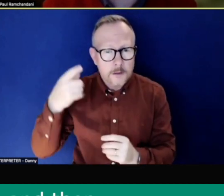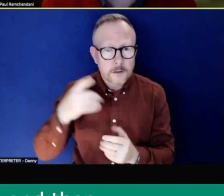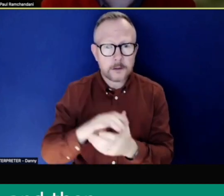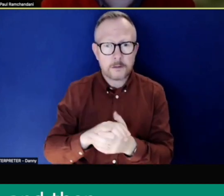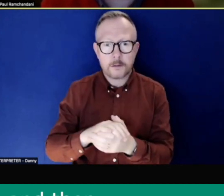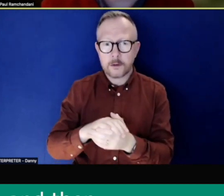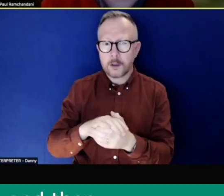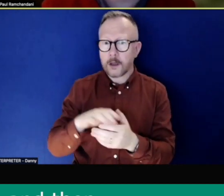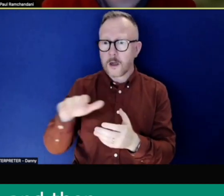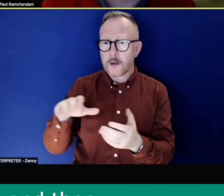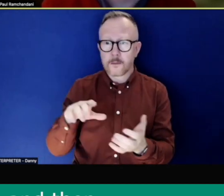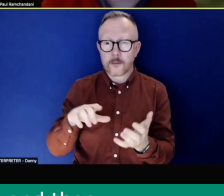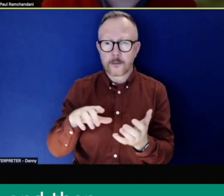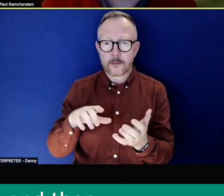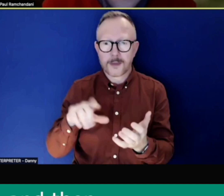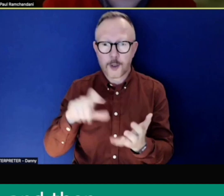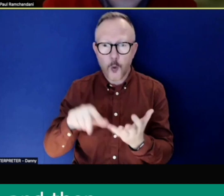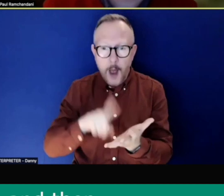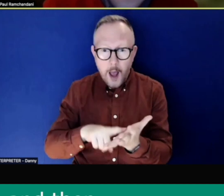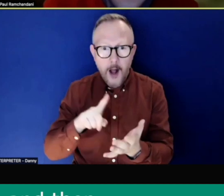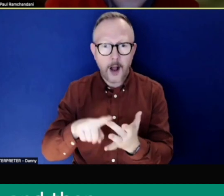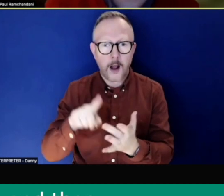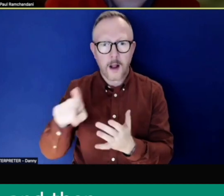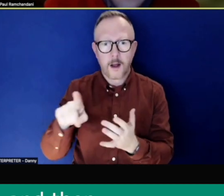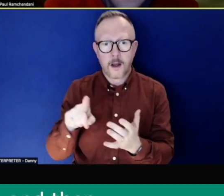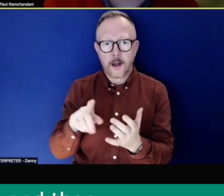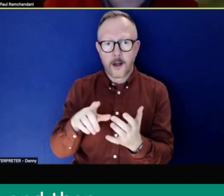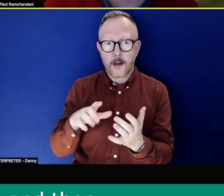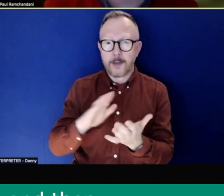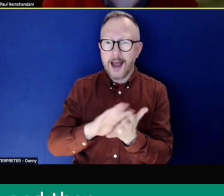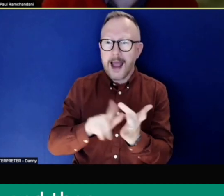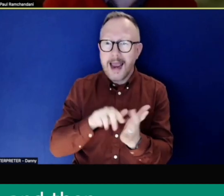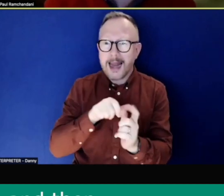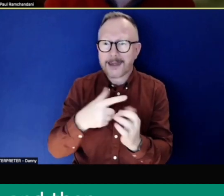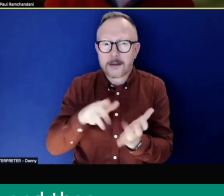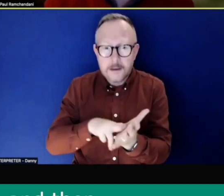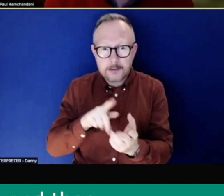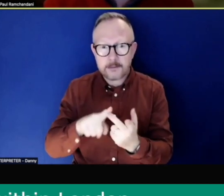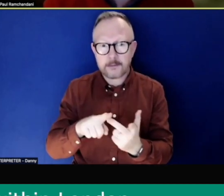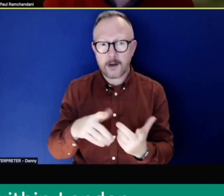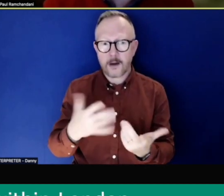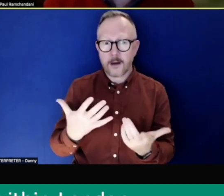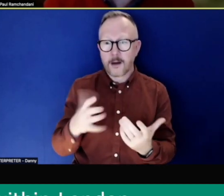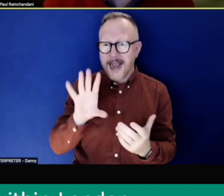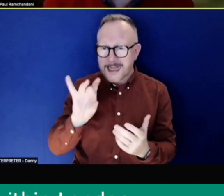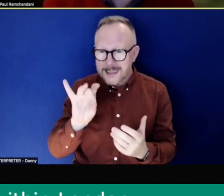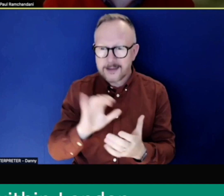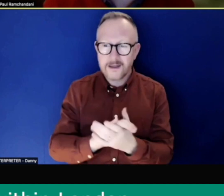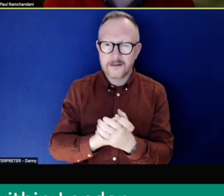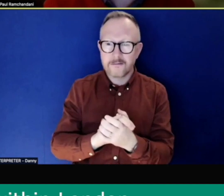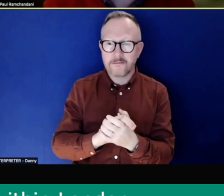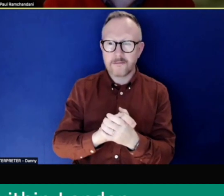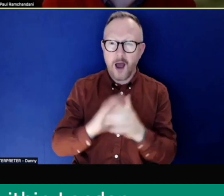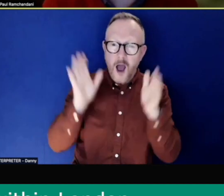Whittington and Nelft in London, and then Hertfordshire and in Peterborough and in Oxfordshire as well. So across a fairly